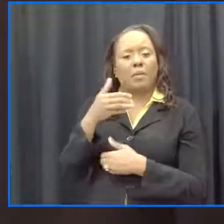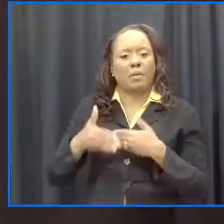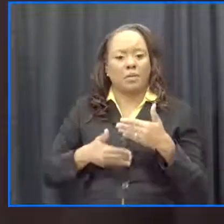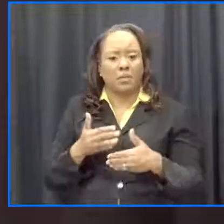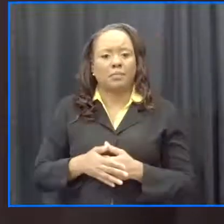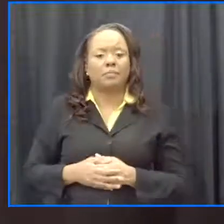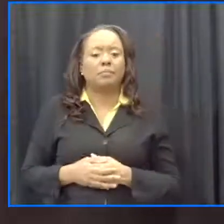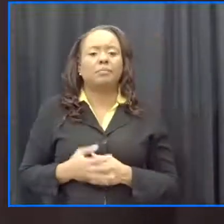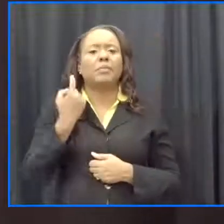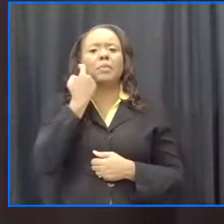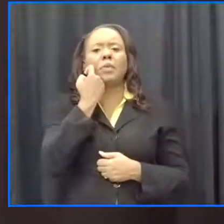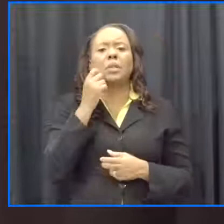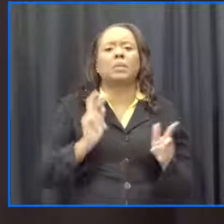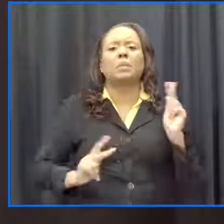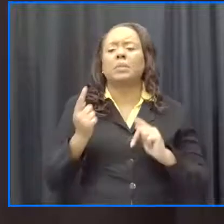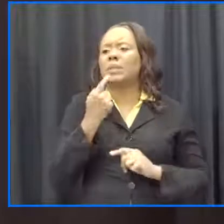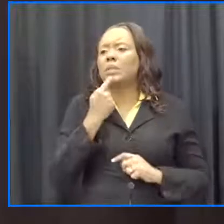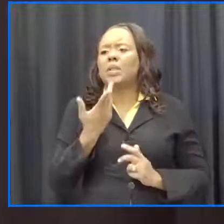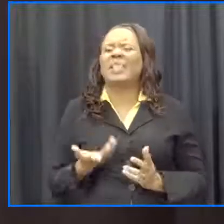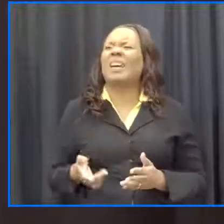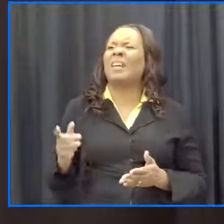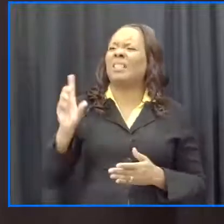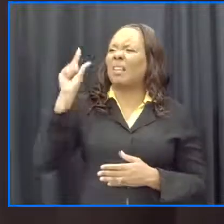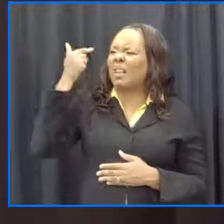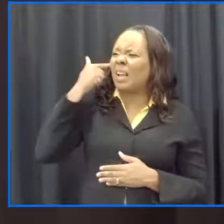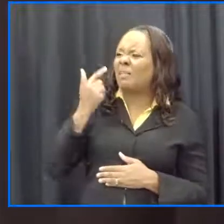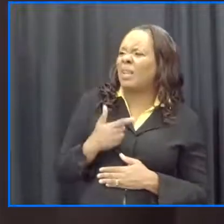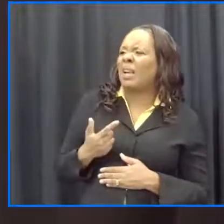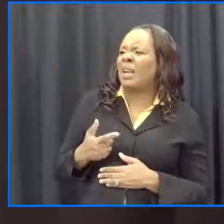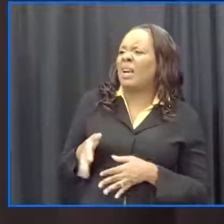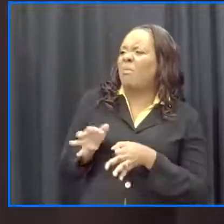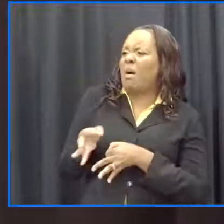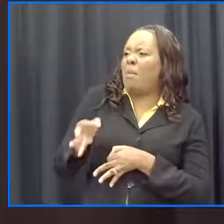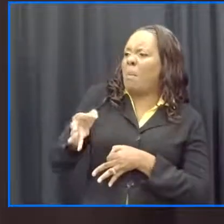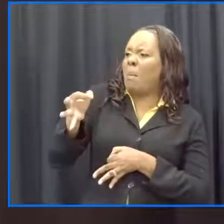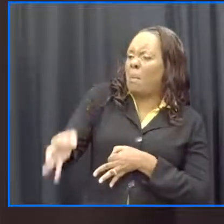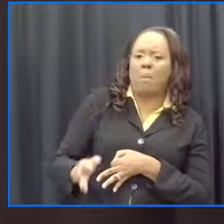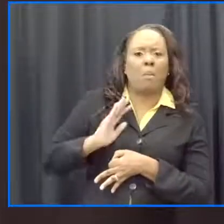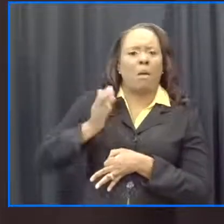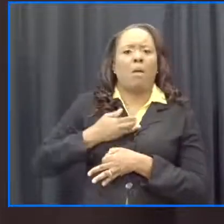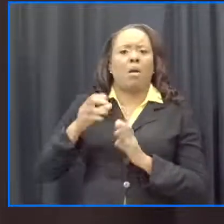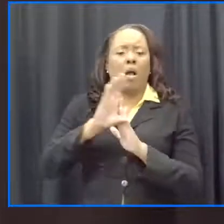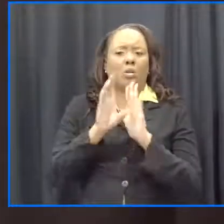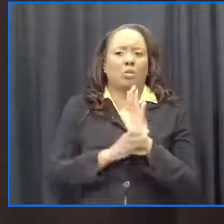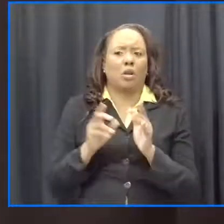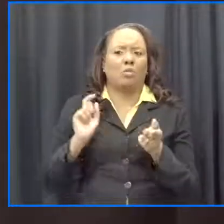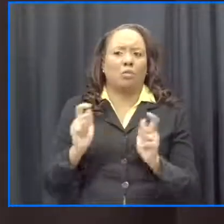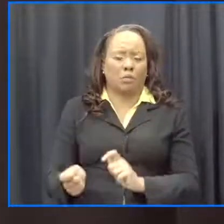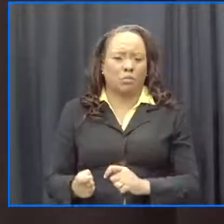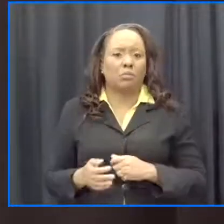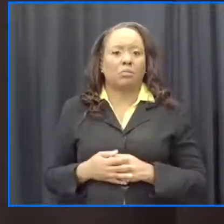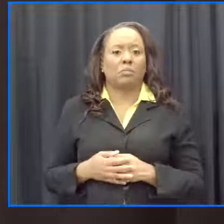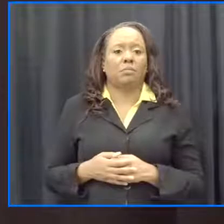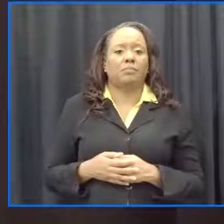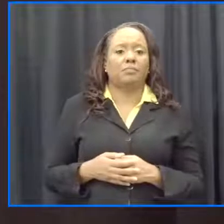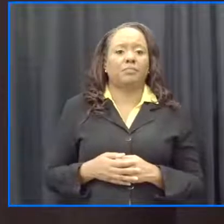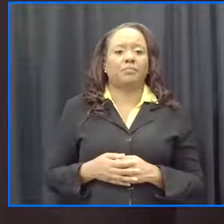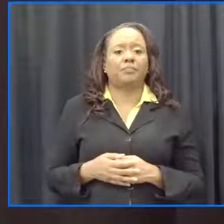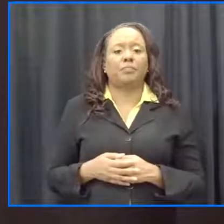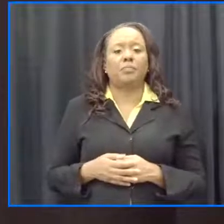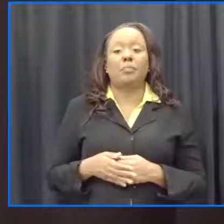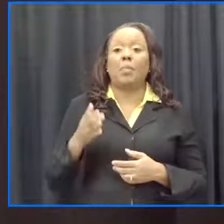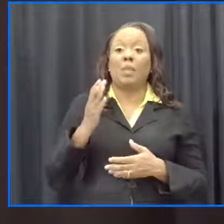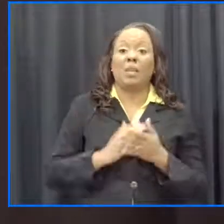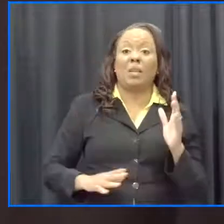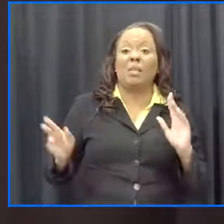government has been criticized for taking too long to get on with the process of constitutional reform. Let me remind those